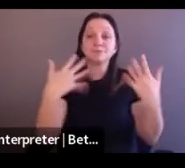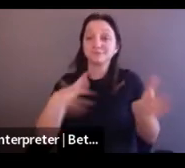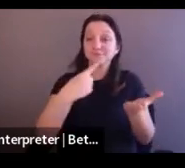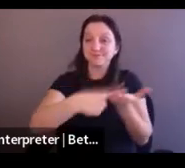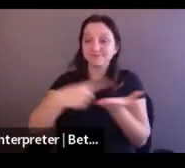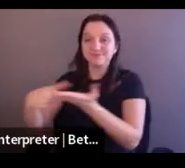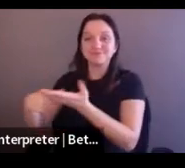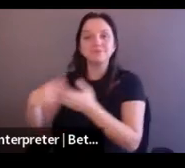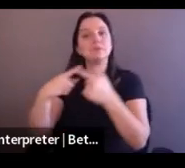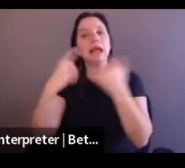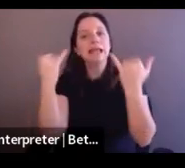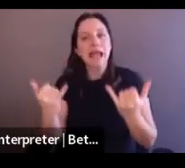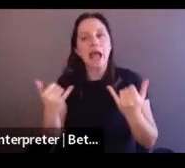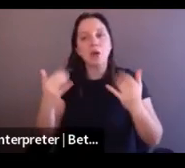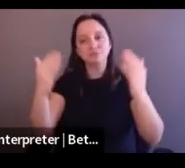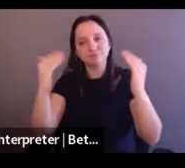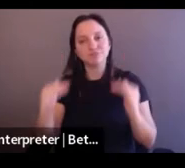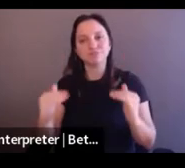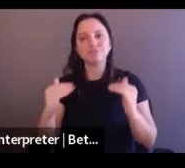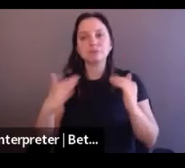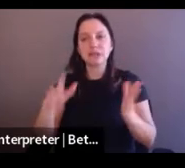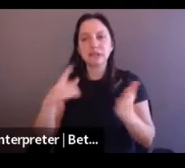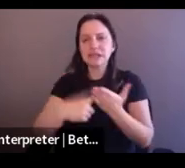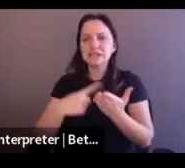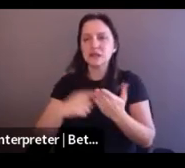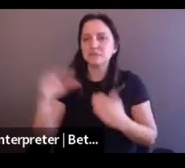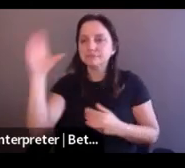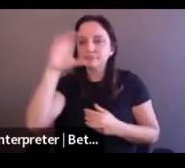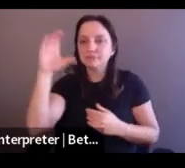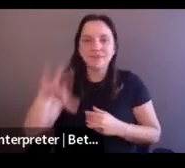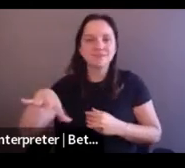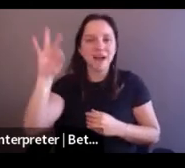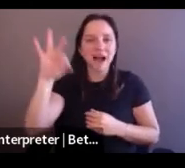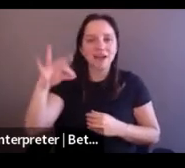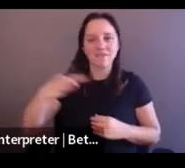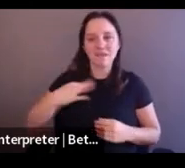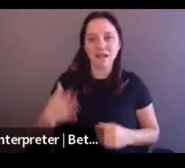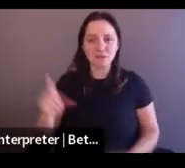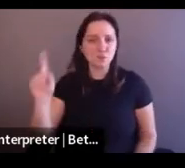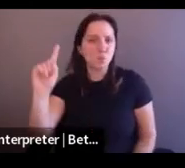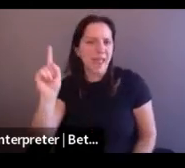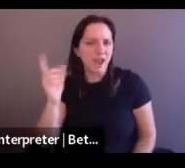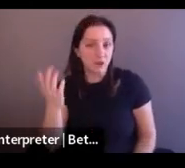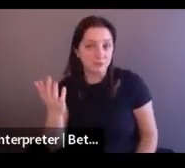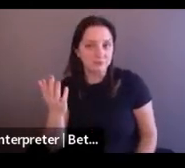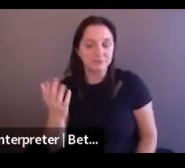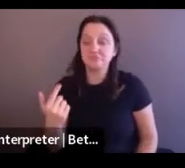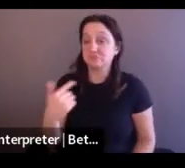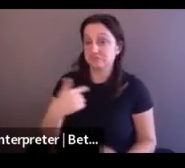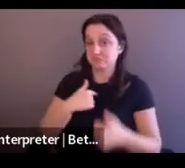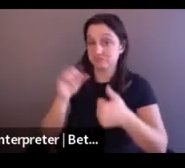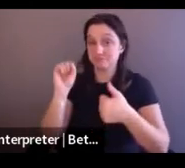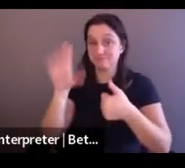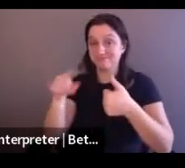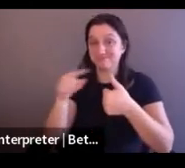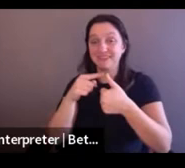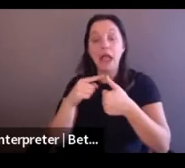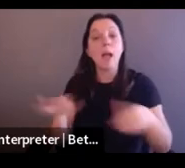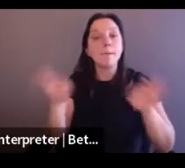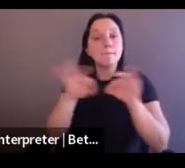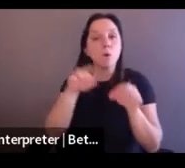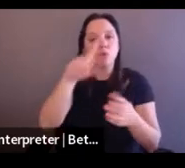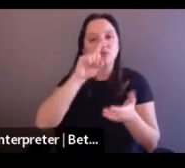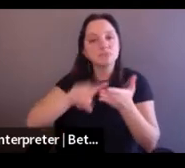where do we find the volunteers that we need? We want to make sure that we look within our own communities to kind of really find kind of some of those